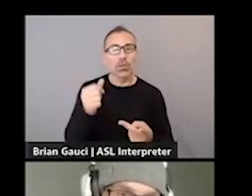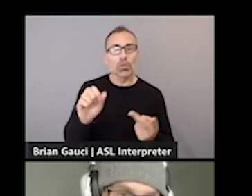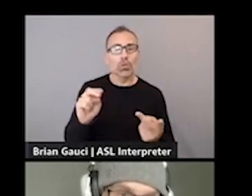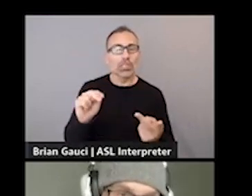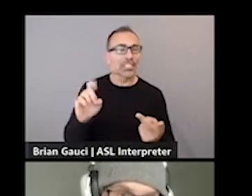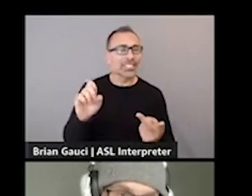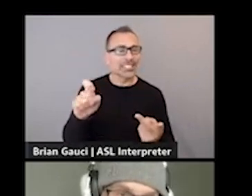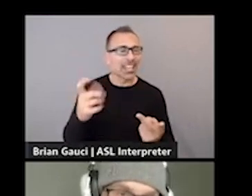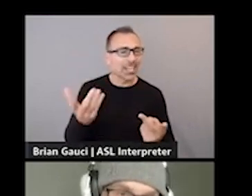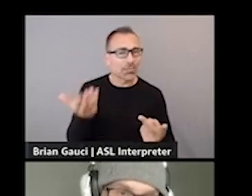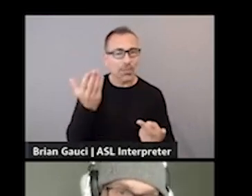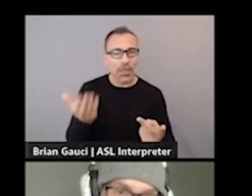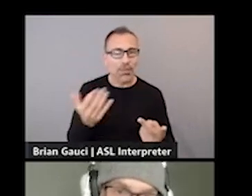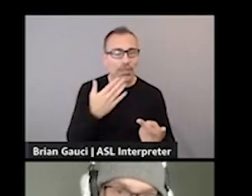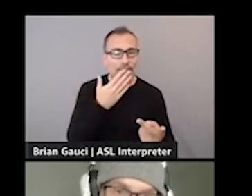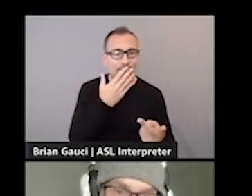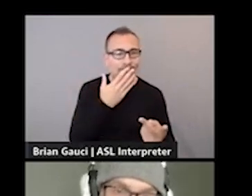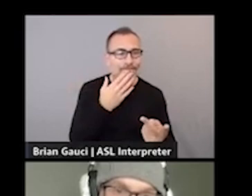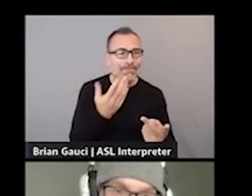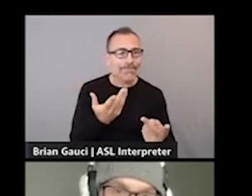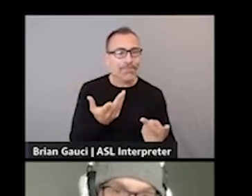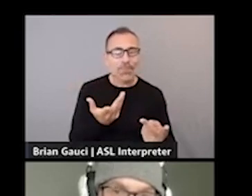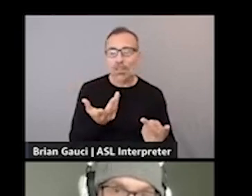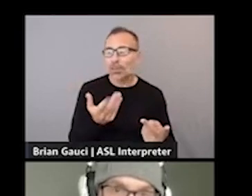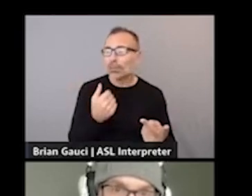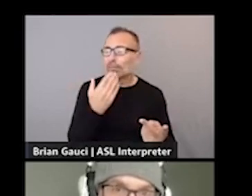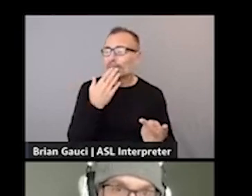let's say you have